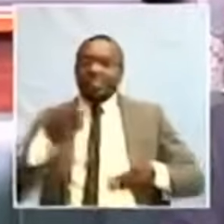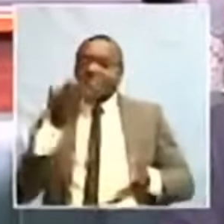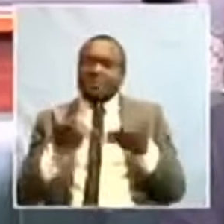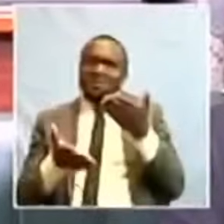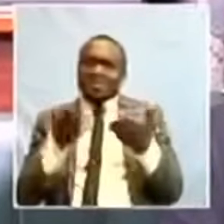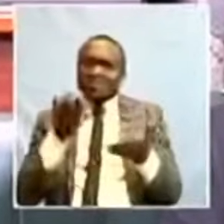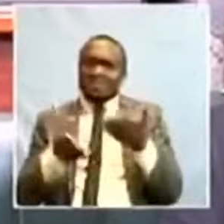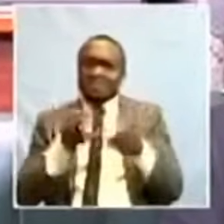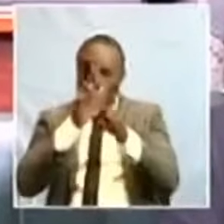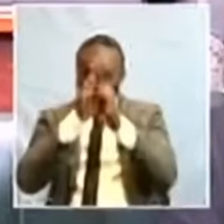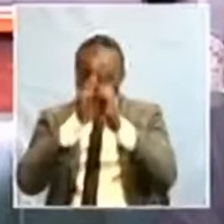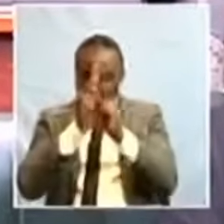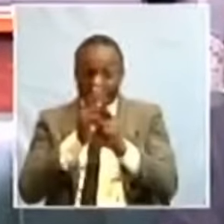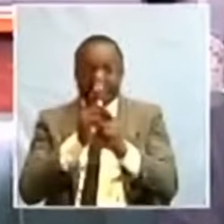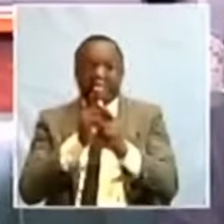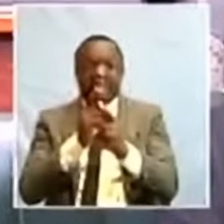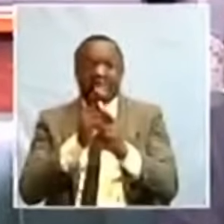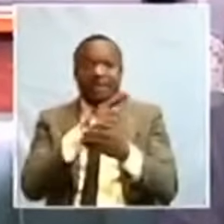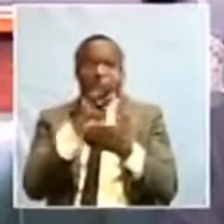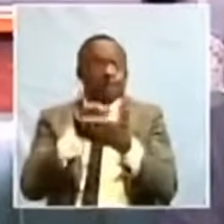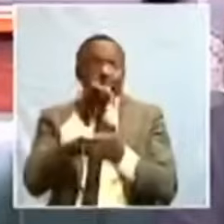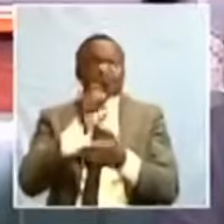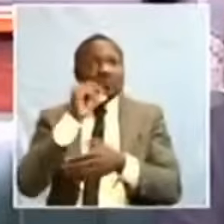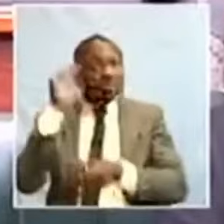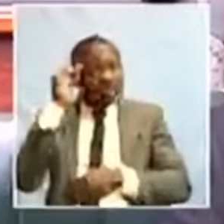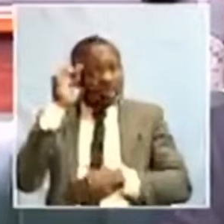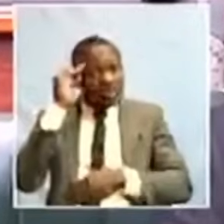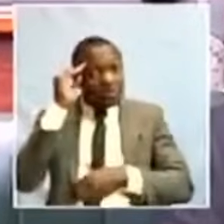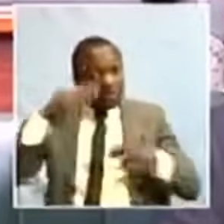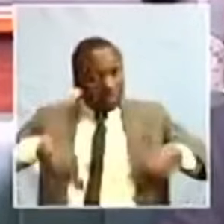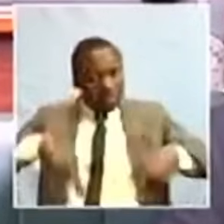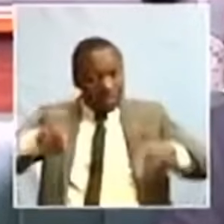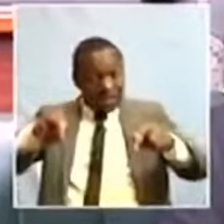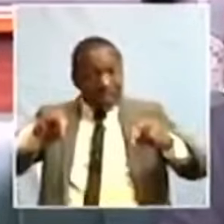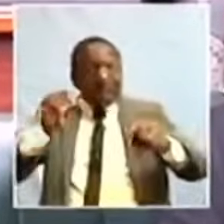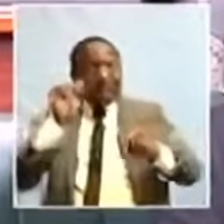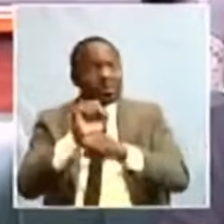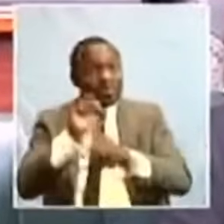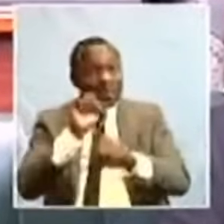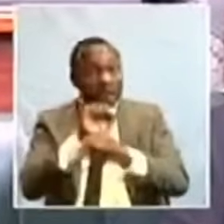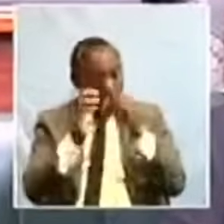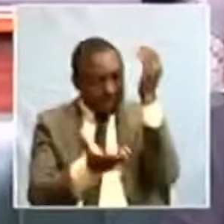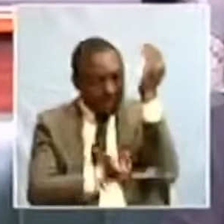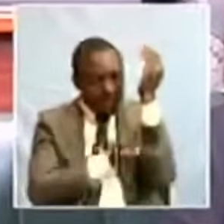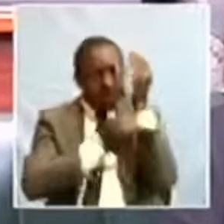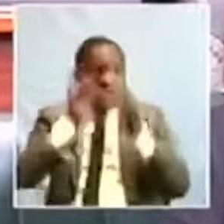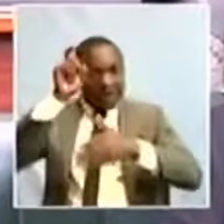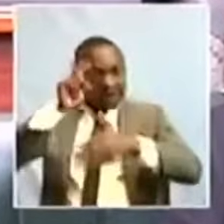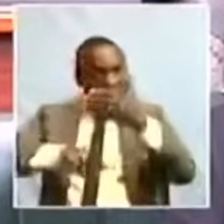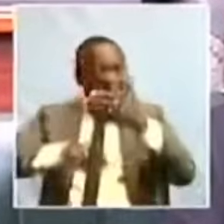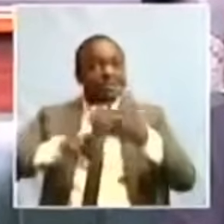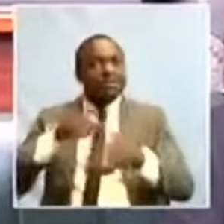Mr. Economist, you didn't know that the road is working to improve the cost of